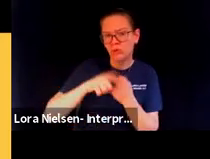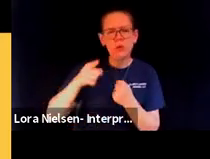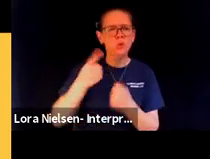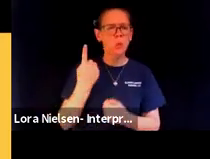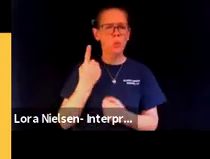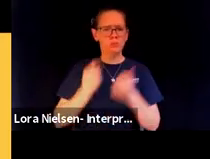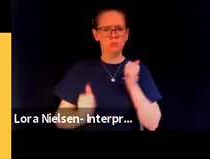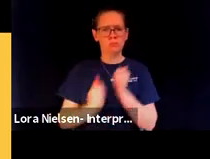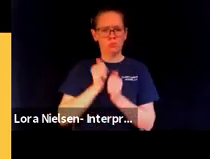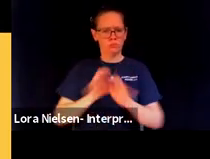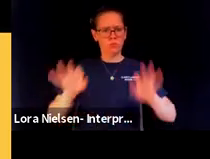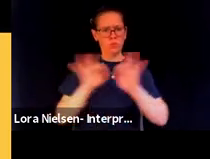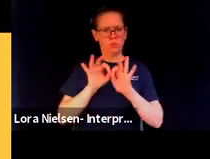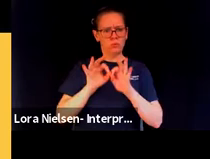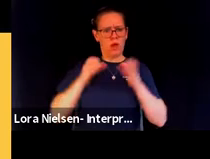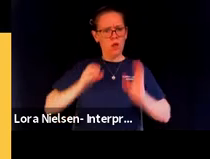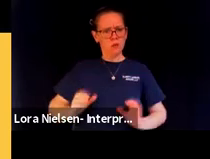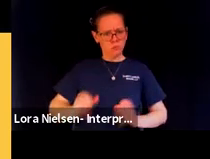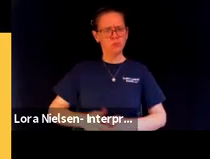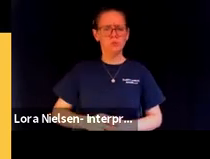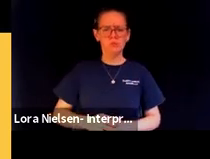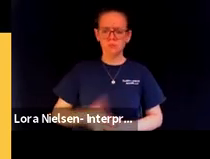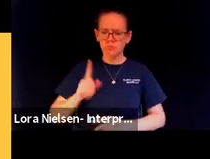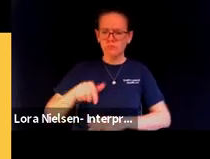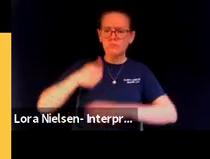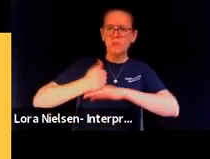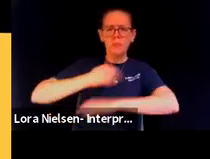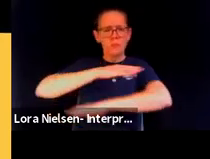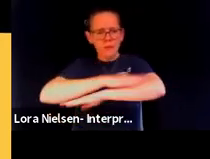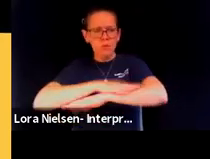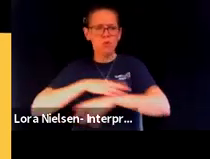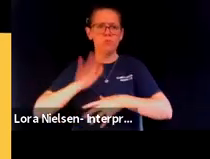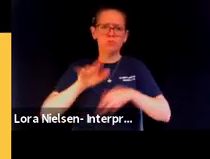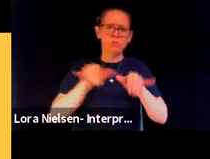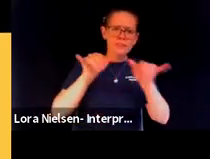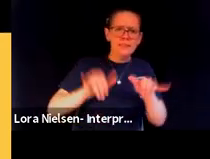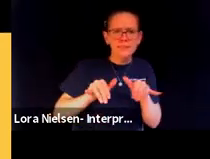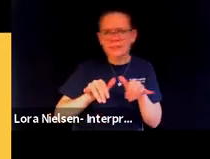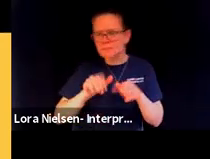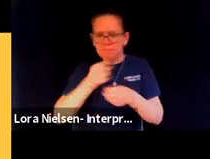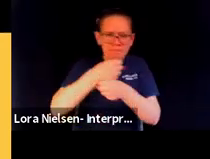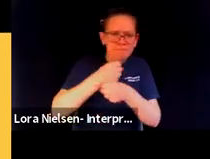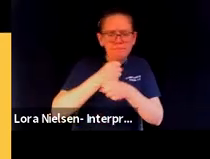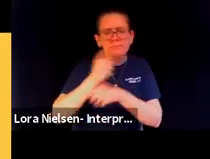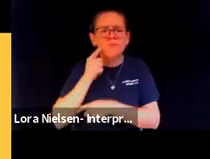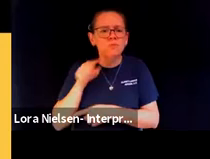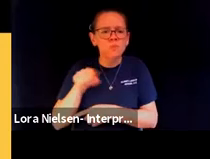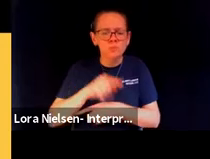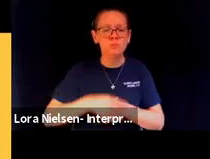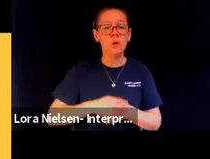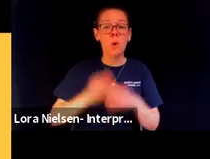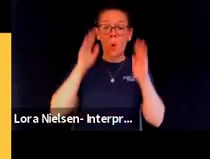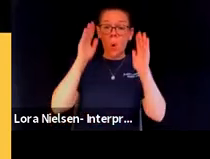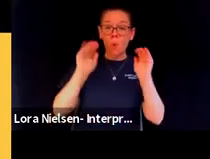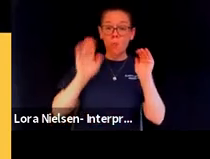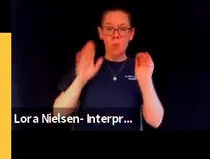we're building the platforms and the systems, and what we're working on is to hopefully make your experience better within the